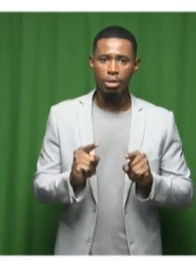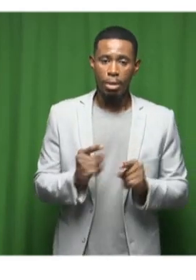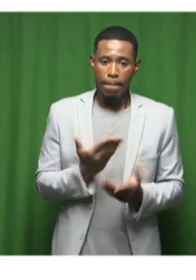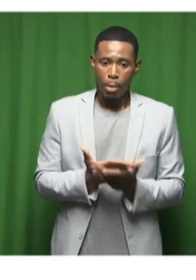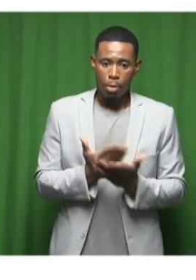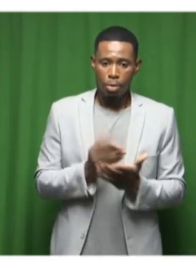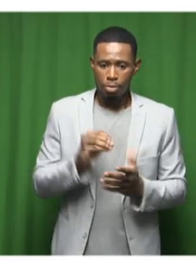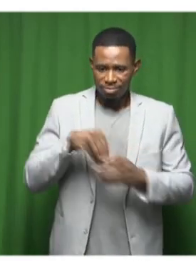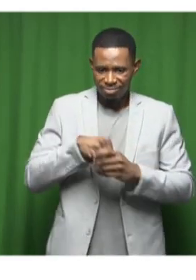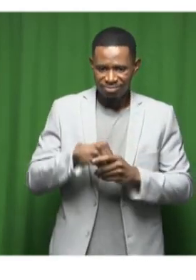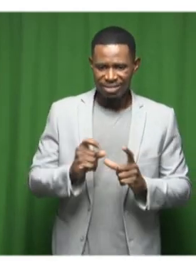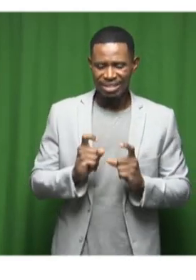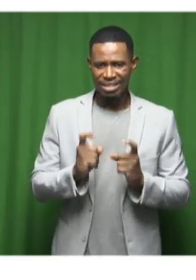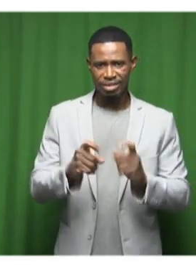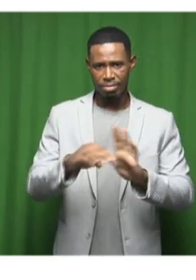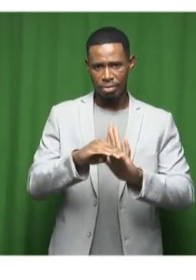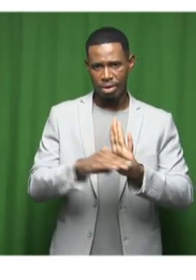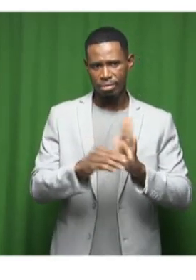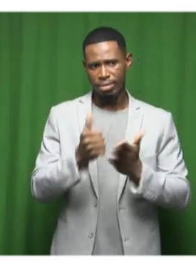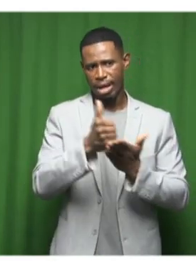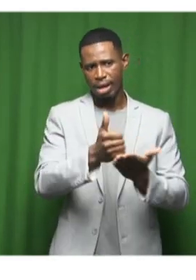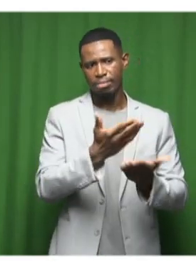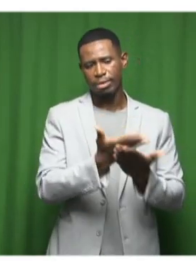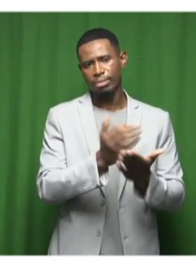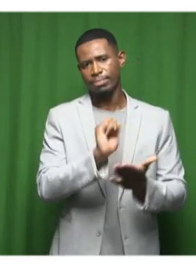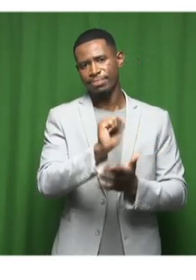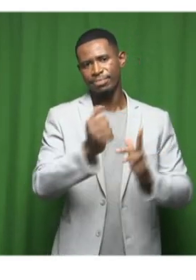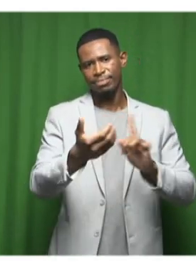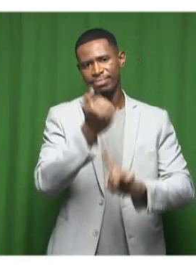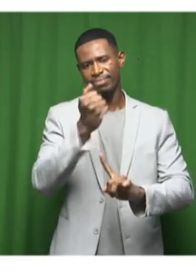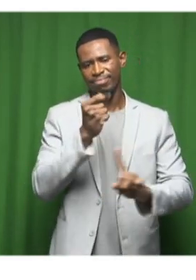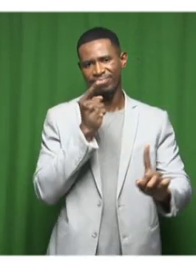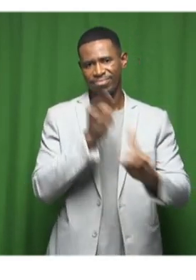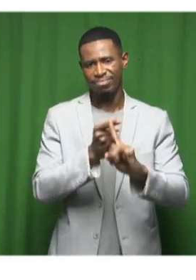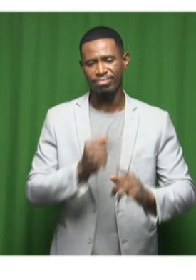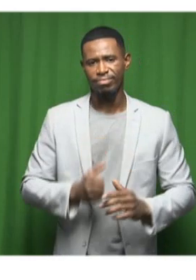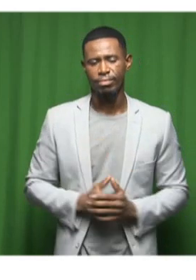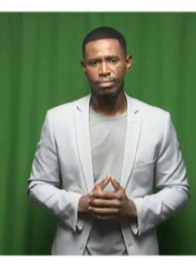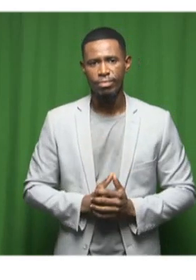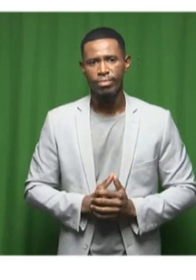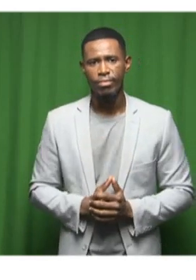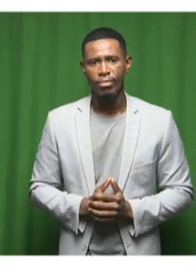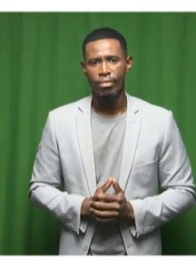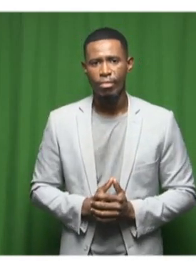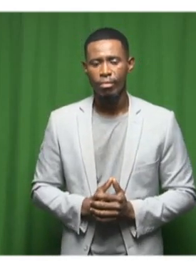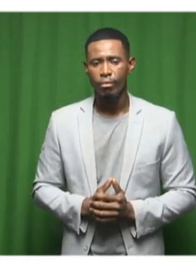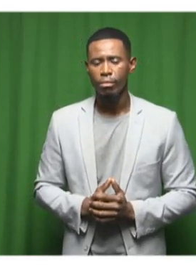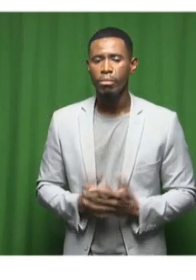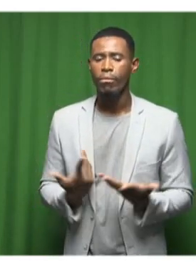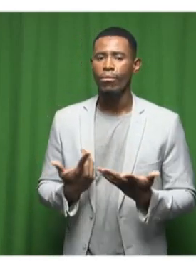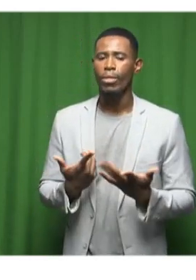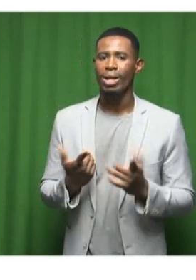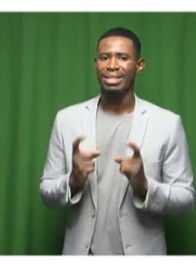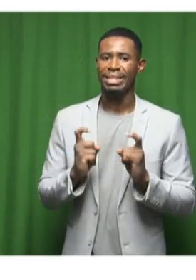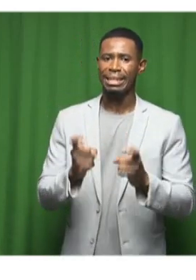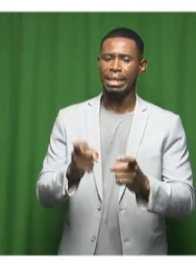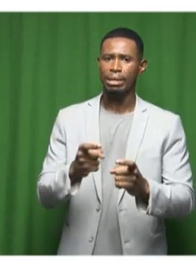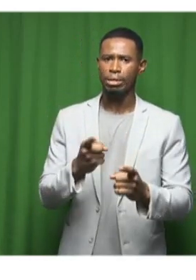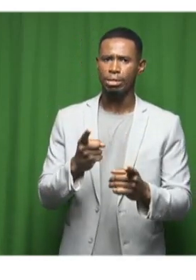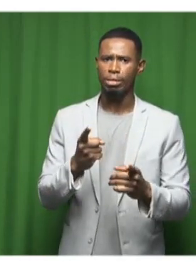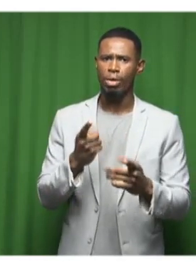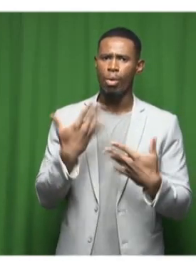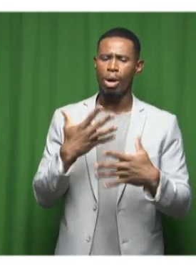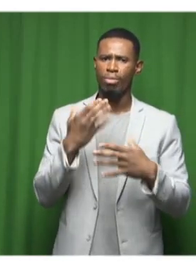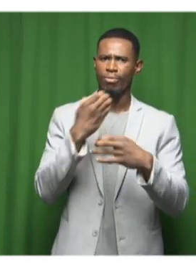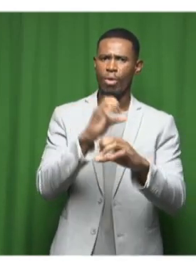the SMEs then achieve those goals that they have. And why is the Accelerator building Black-owned